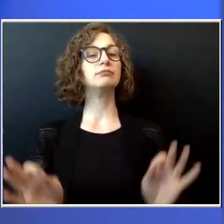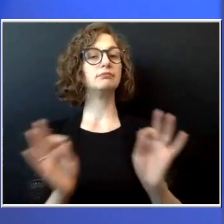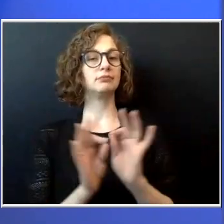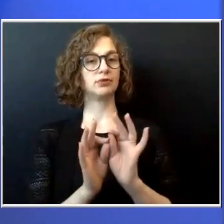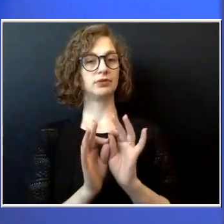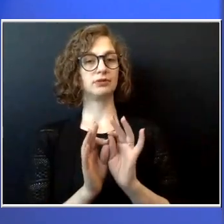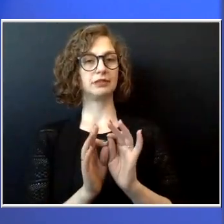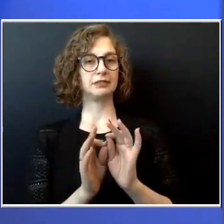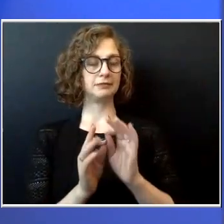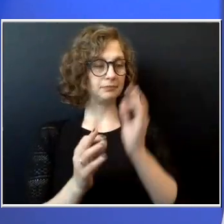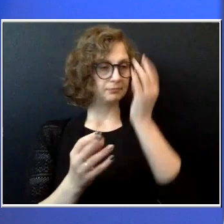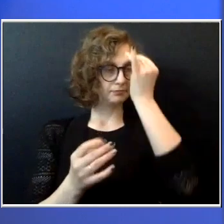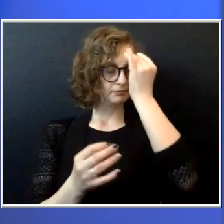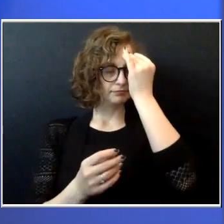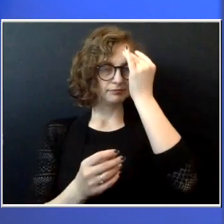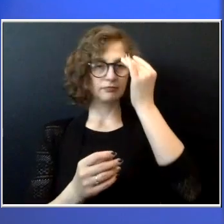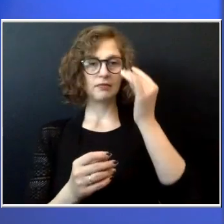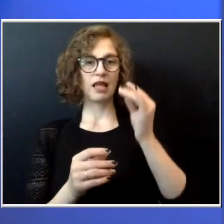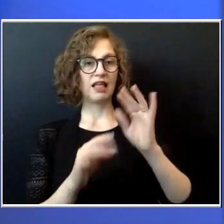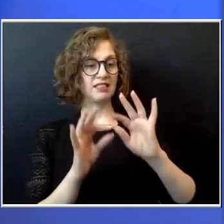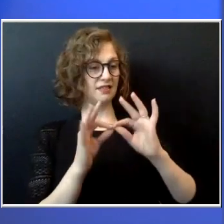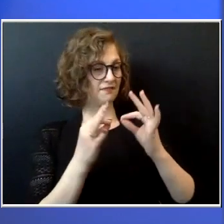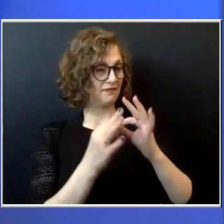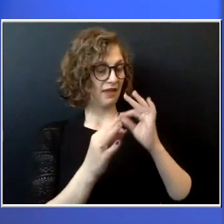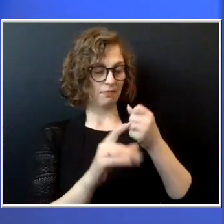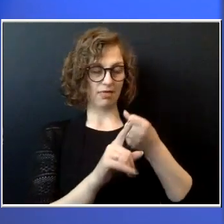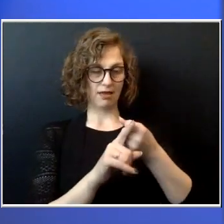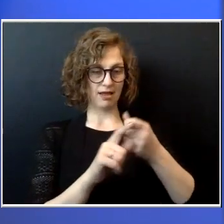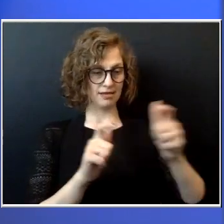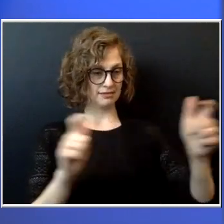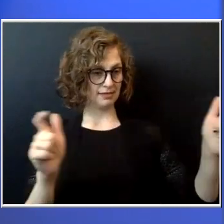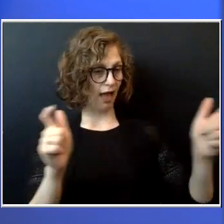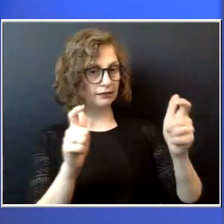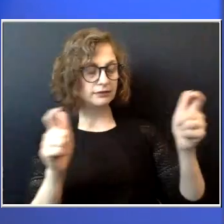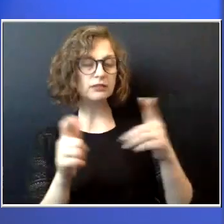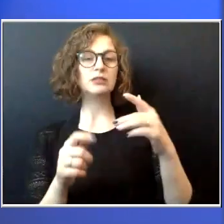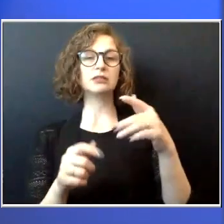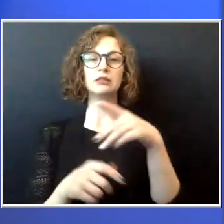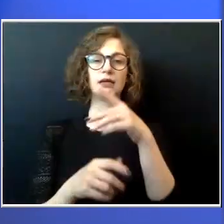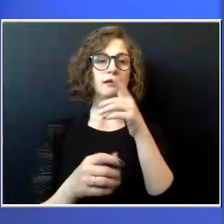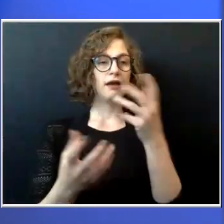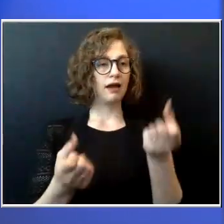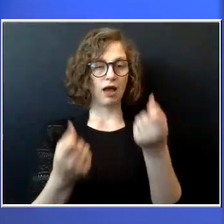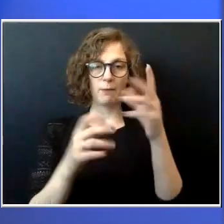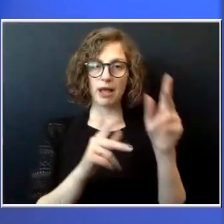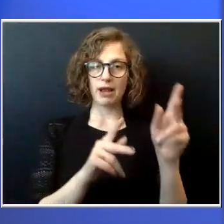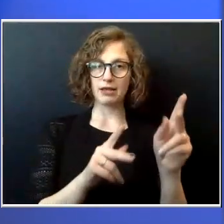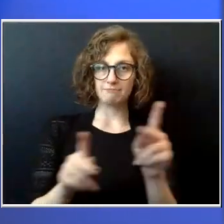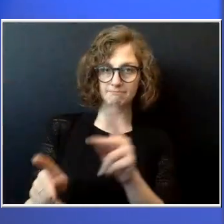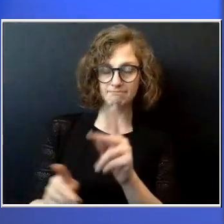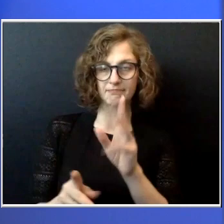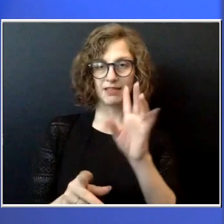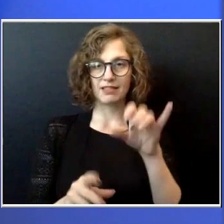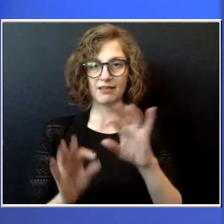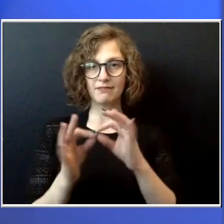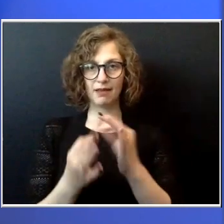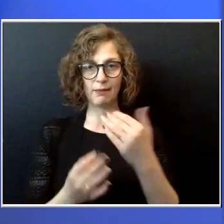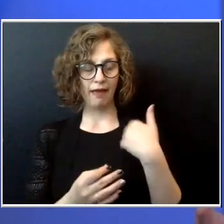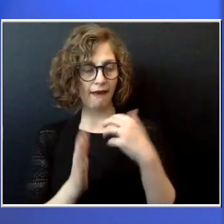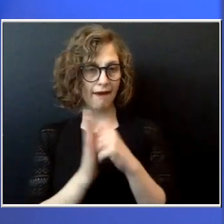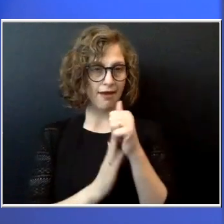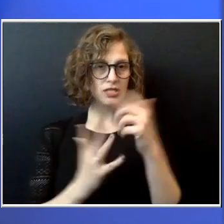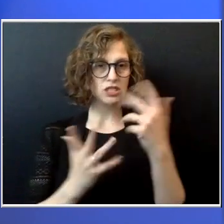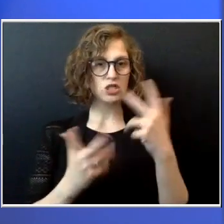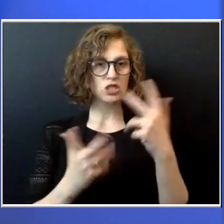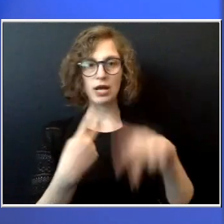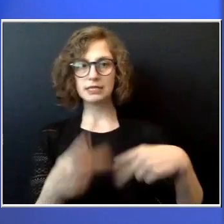family size, the number of individuals with cancer, the types of cancer, the age of onset, and also unaffected relatives,